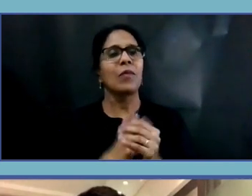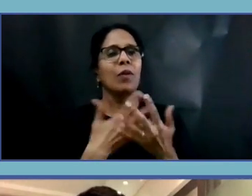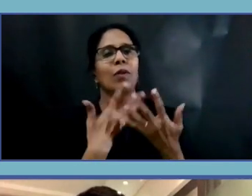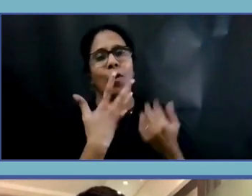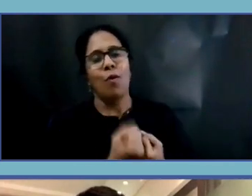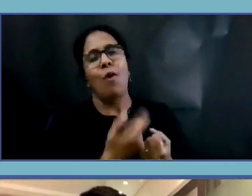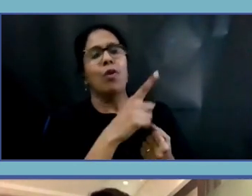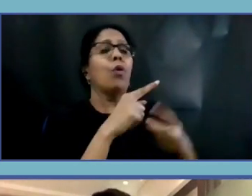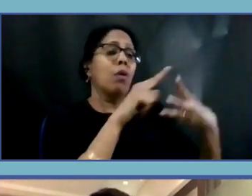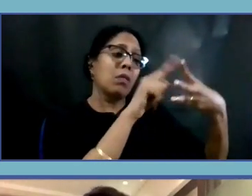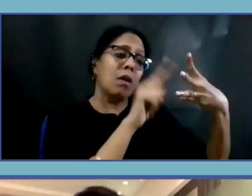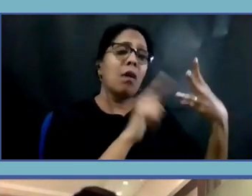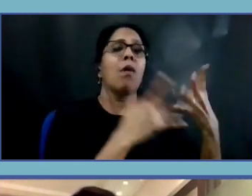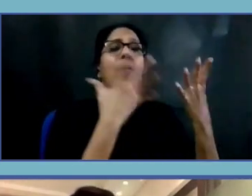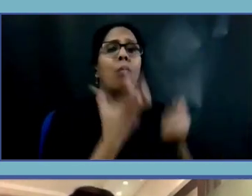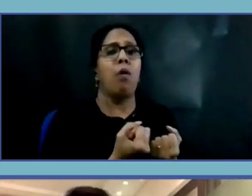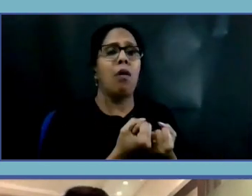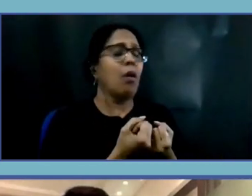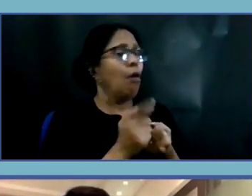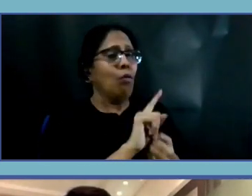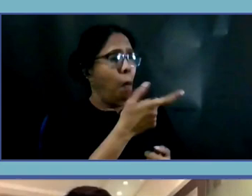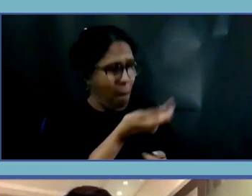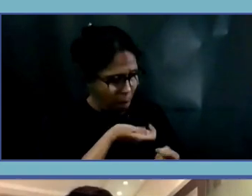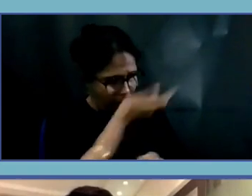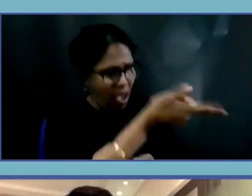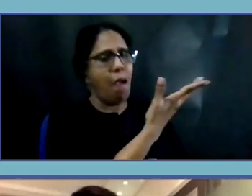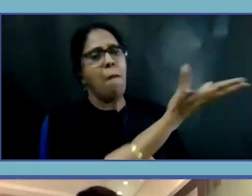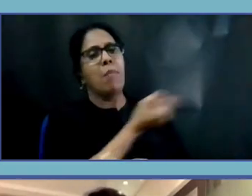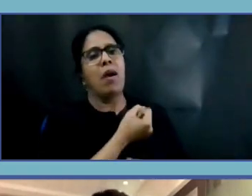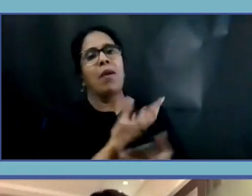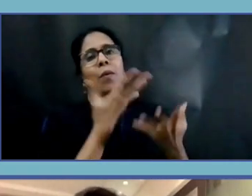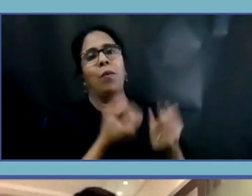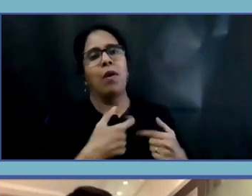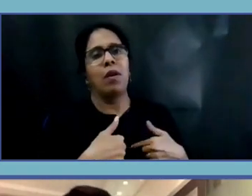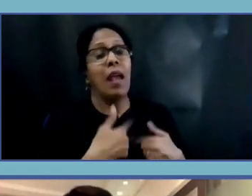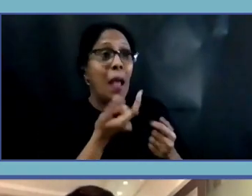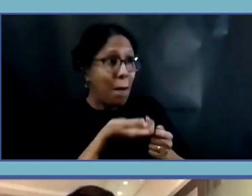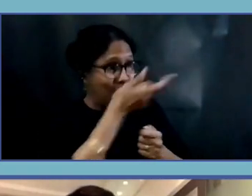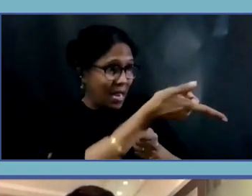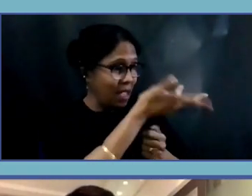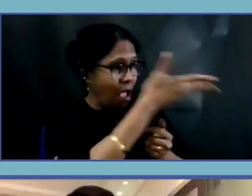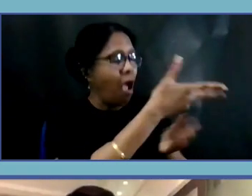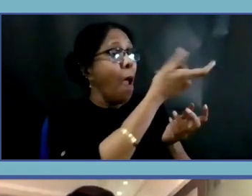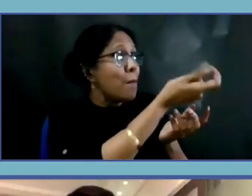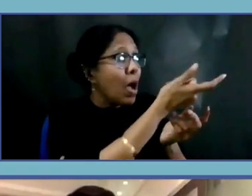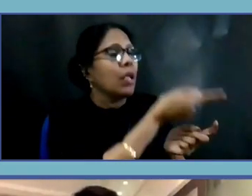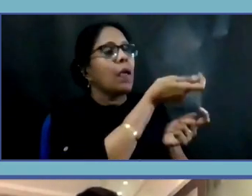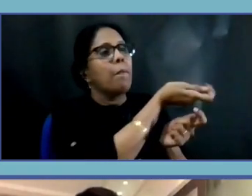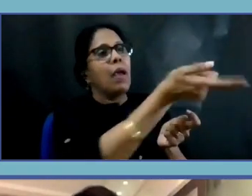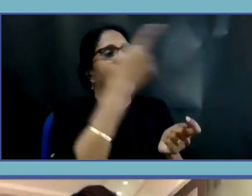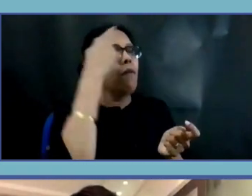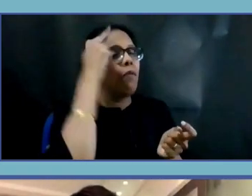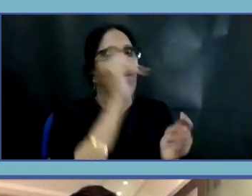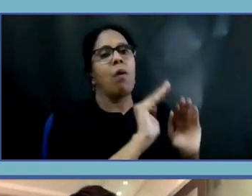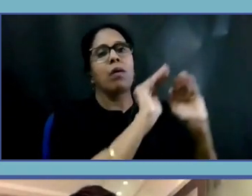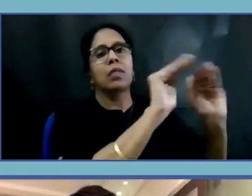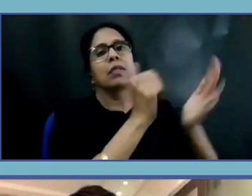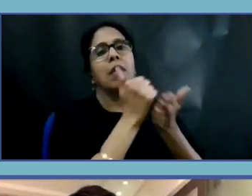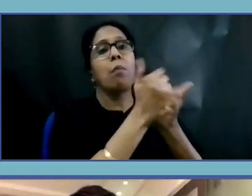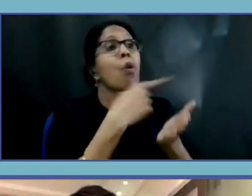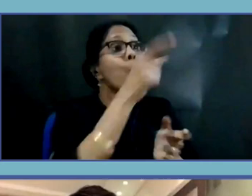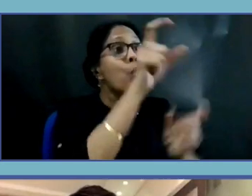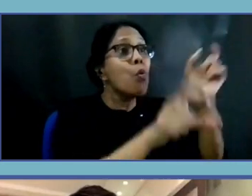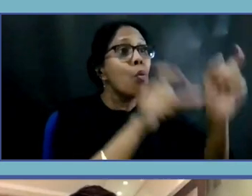you. No, I will buy it from you. And for whatever money you get, you have to give it to someone who needs that help. Okay?